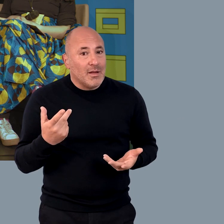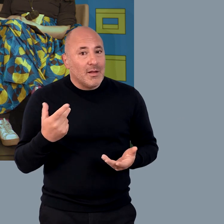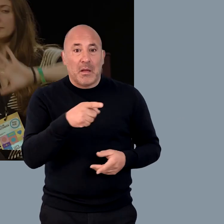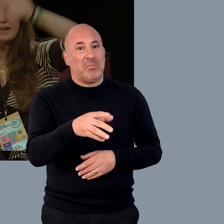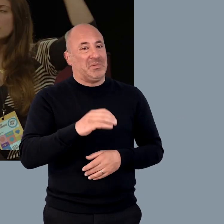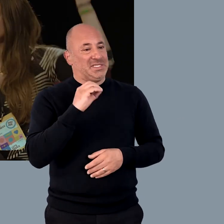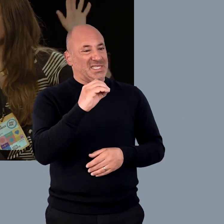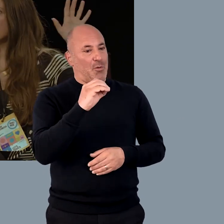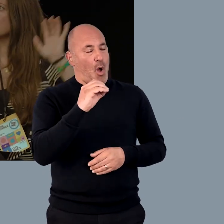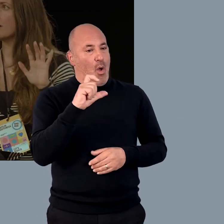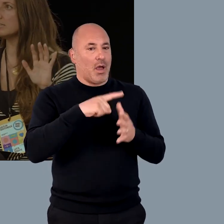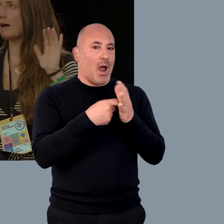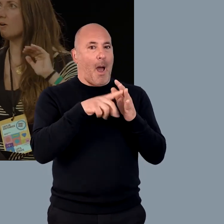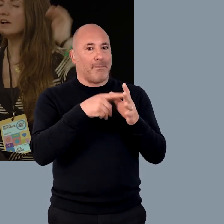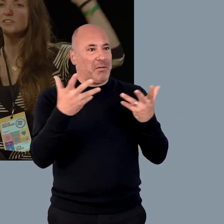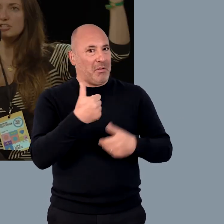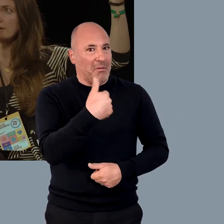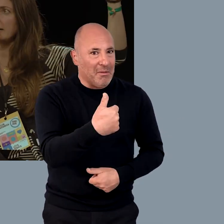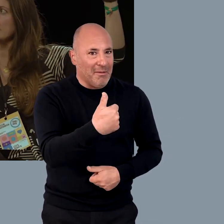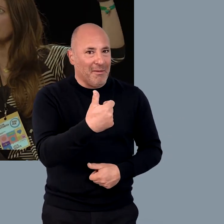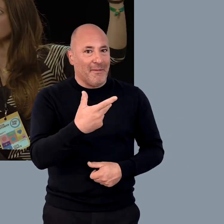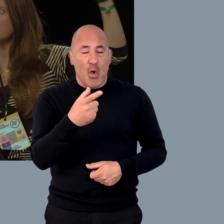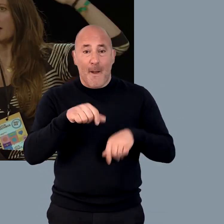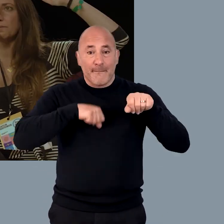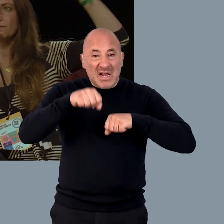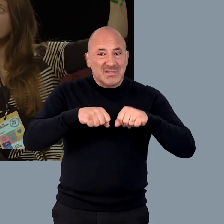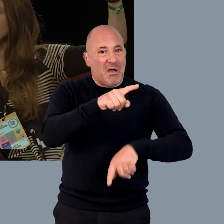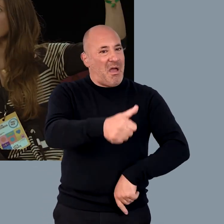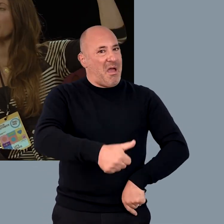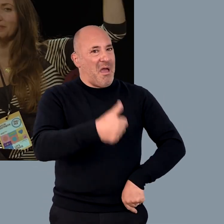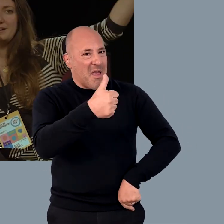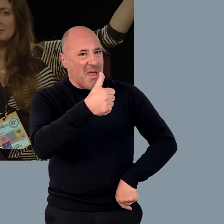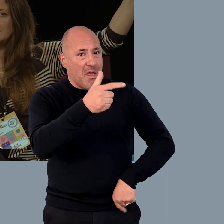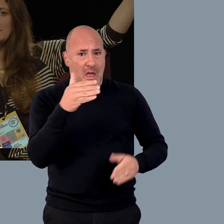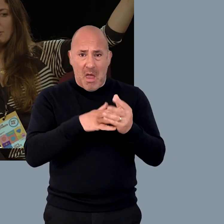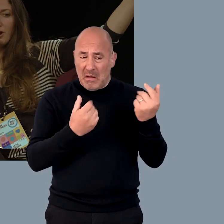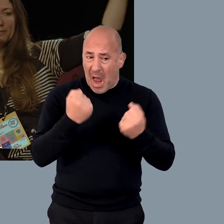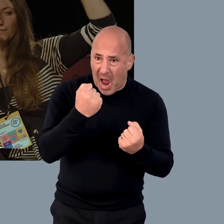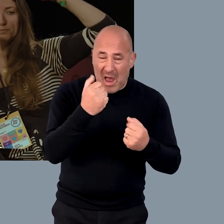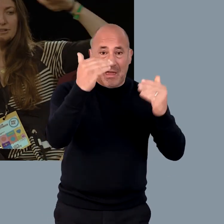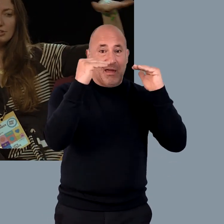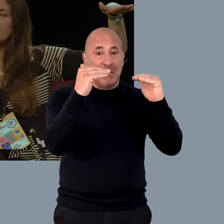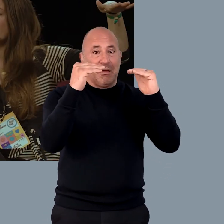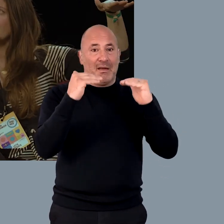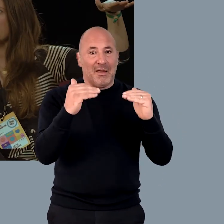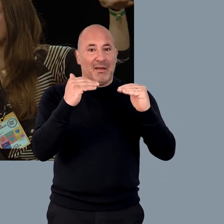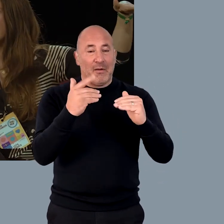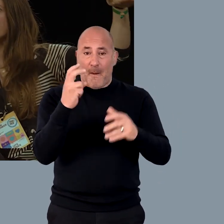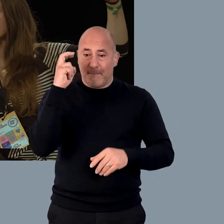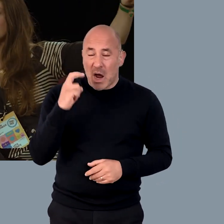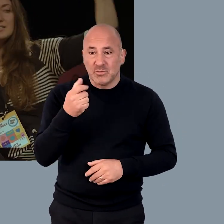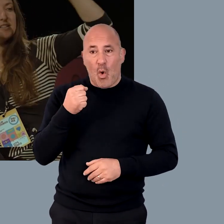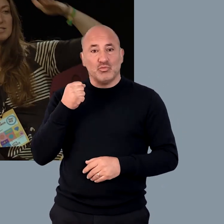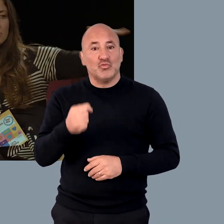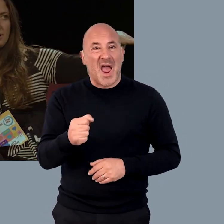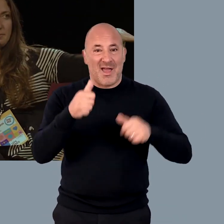something in your entryway that talks about, did you get here by foot, then it's 0 carbon footprint. Did you get here by